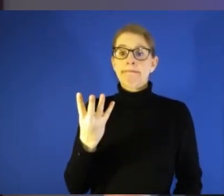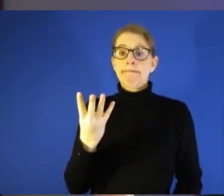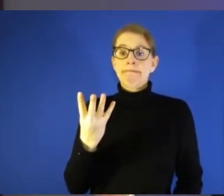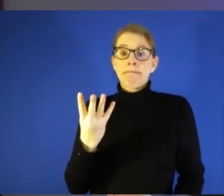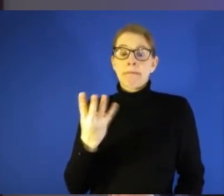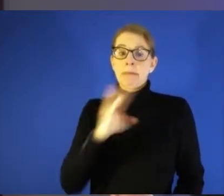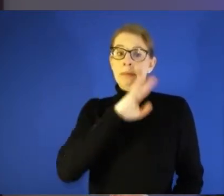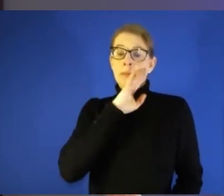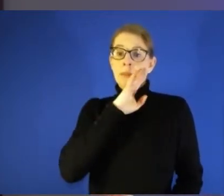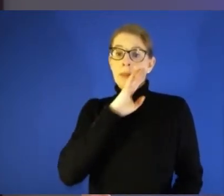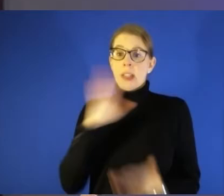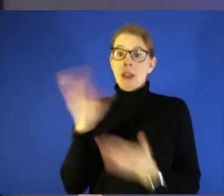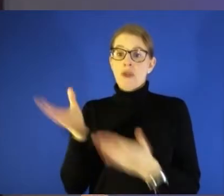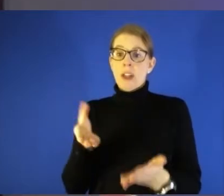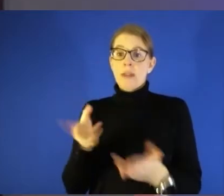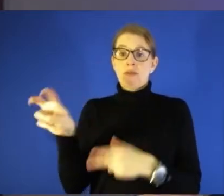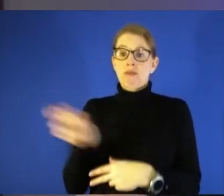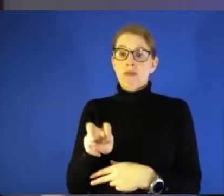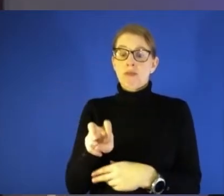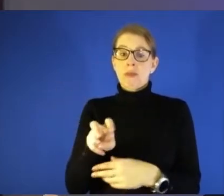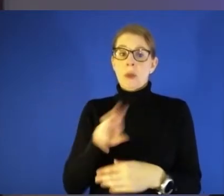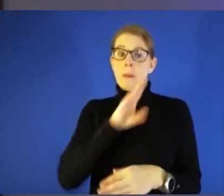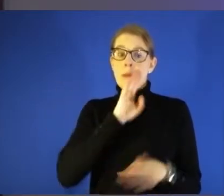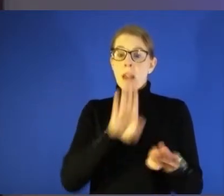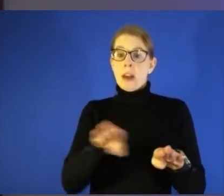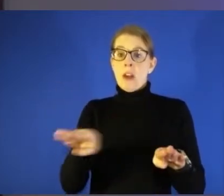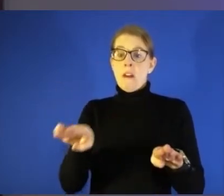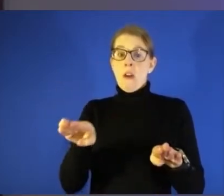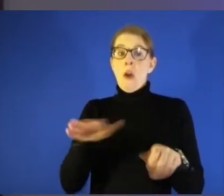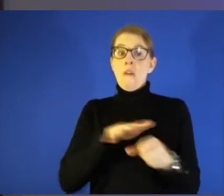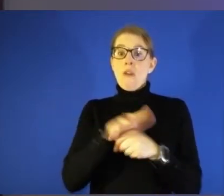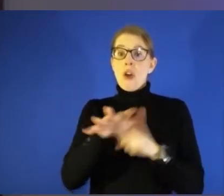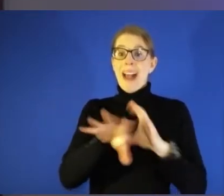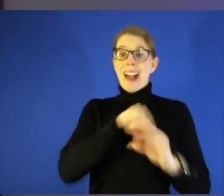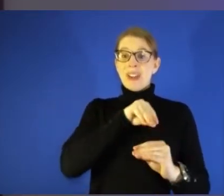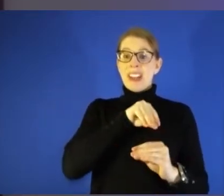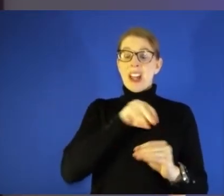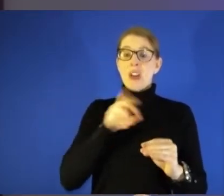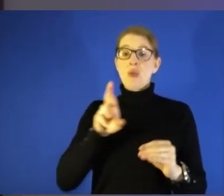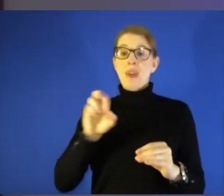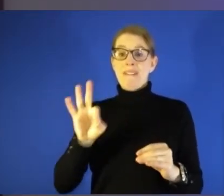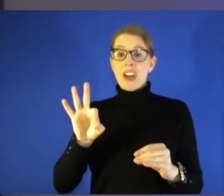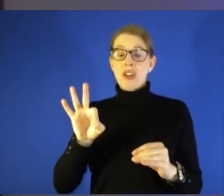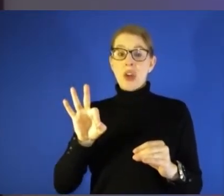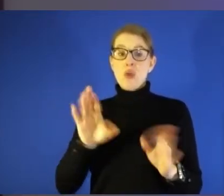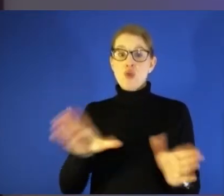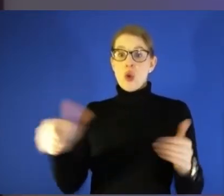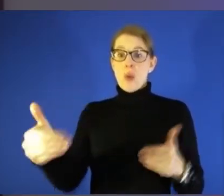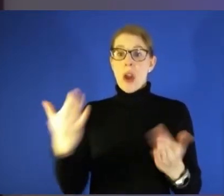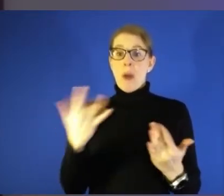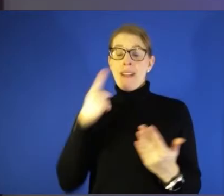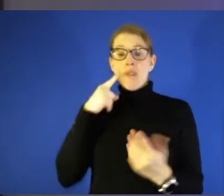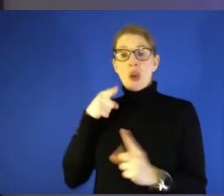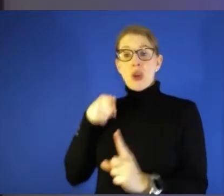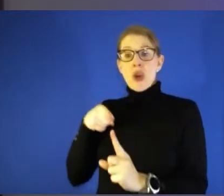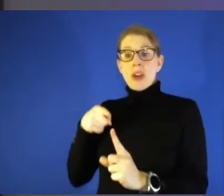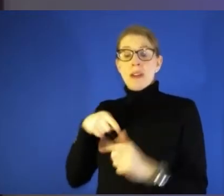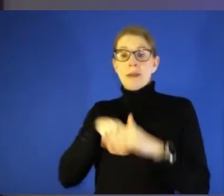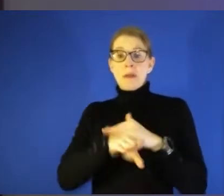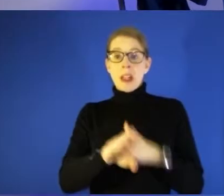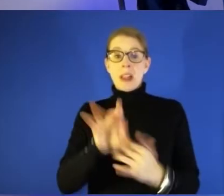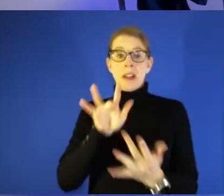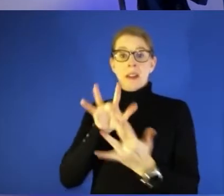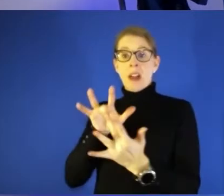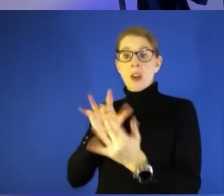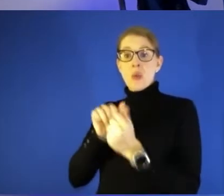beds, transporter beds full outside of the refrigeration rooms, waiting for her to come in and make contact with the families in the funeral